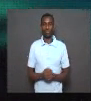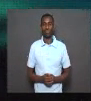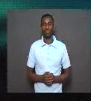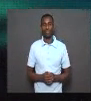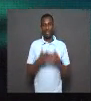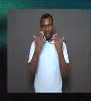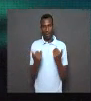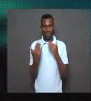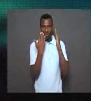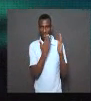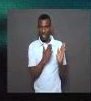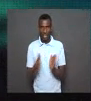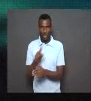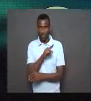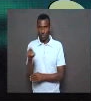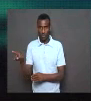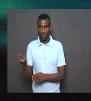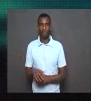Students, let's get ready.